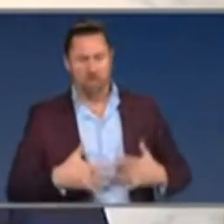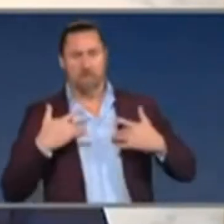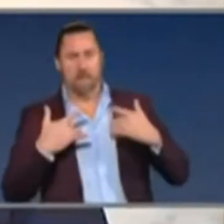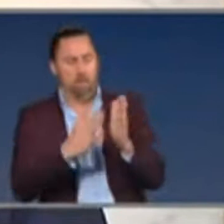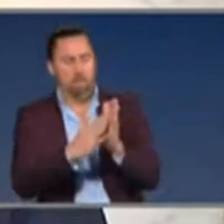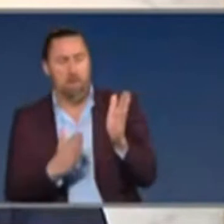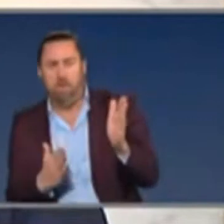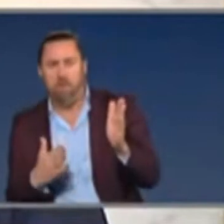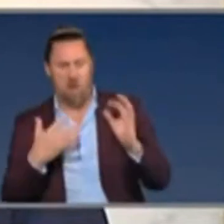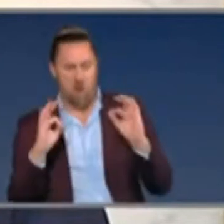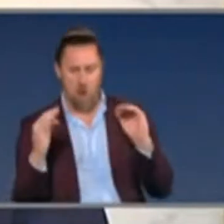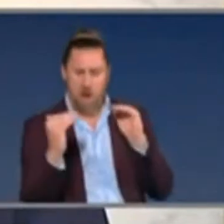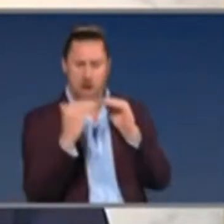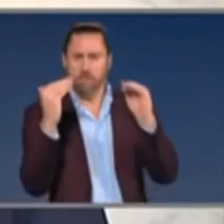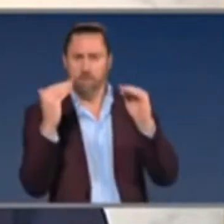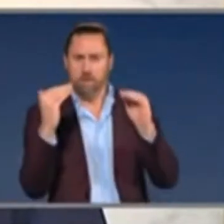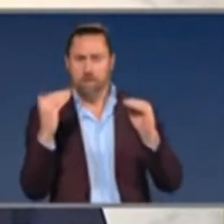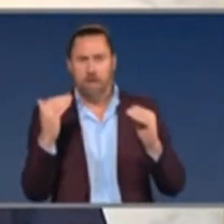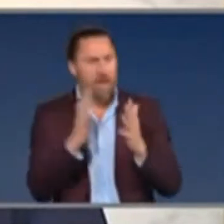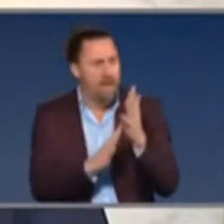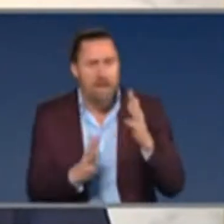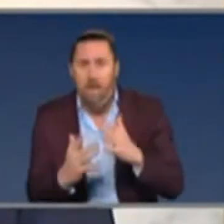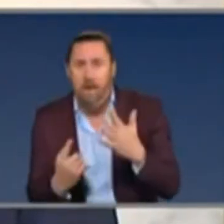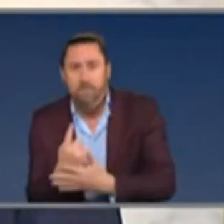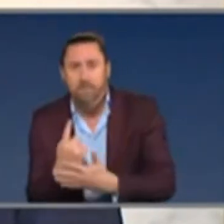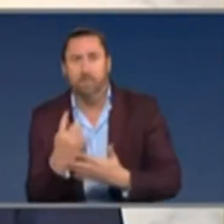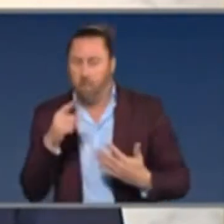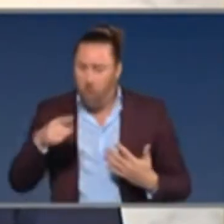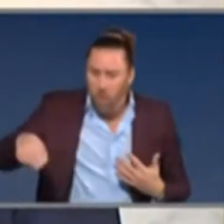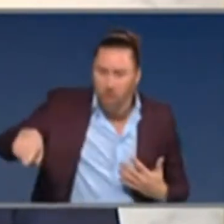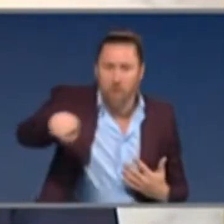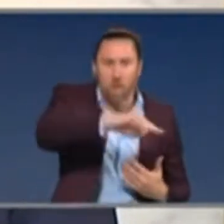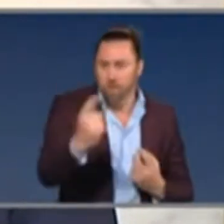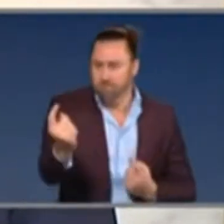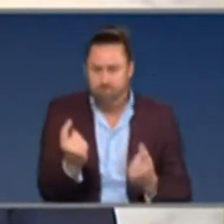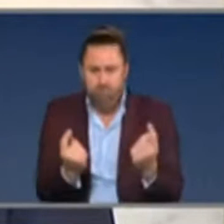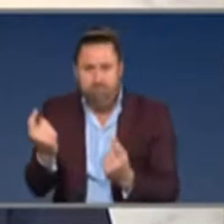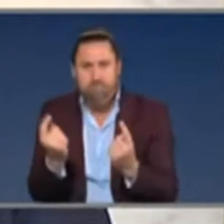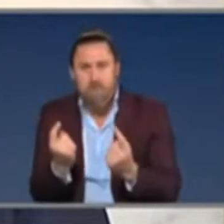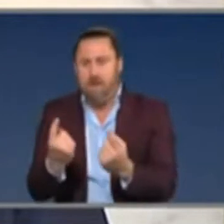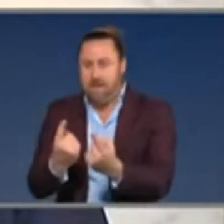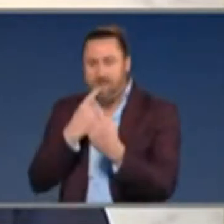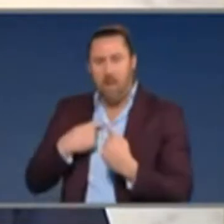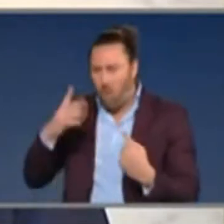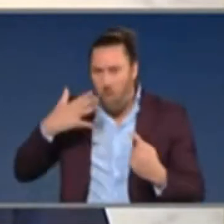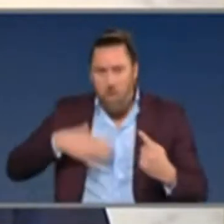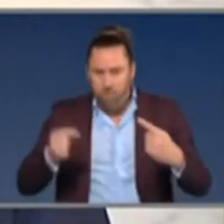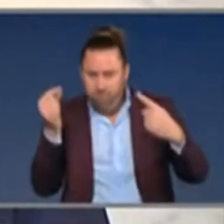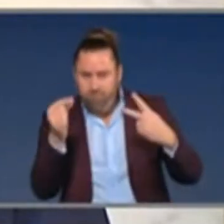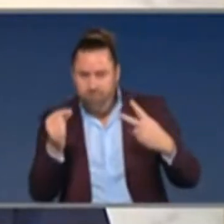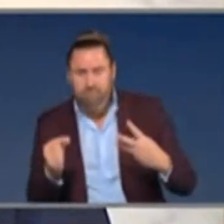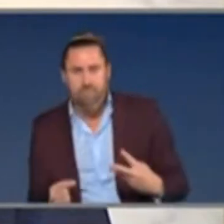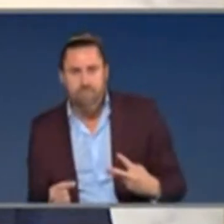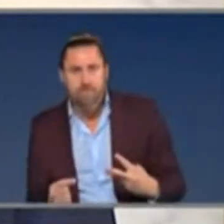and inequity by having Indigenous Australians sitting and jointly designing, planning and